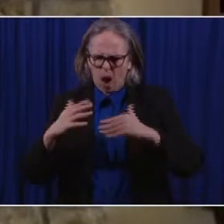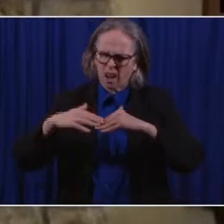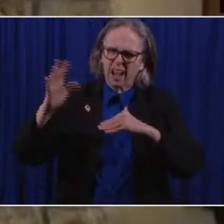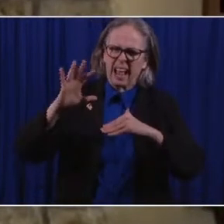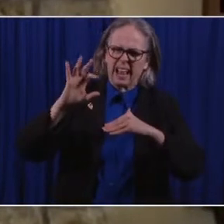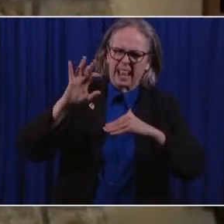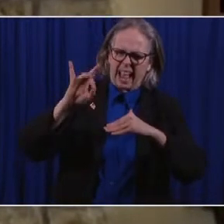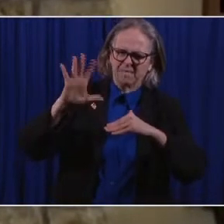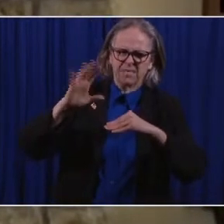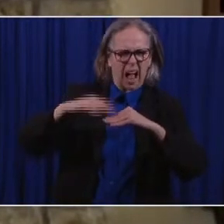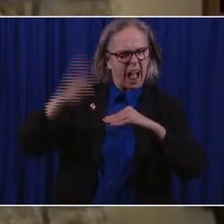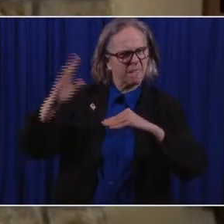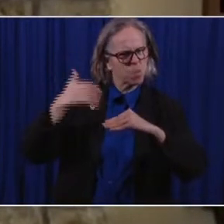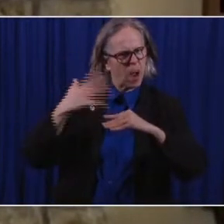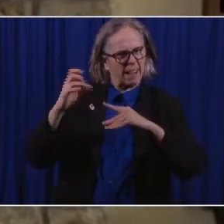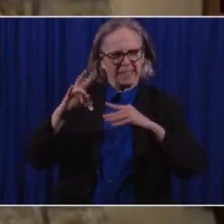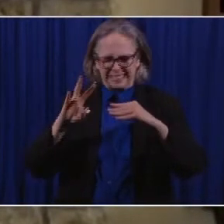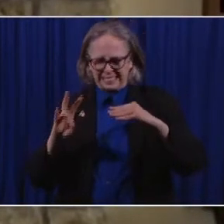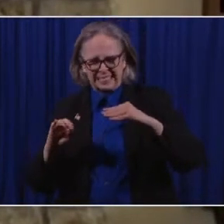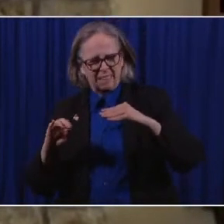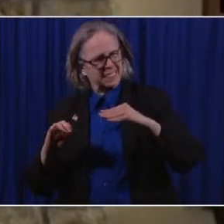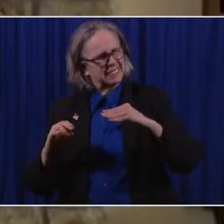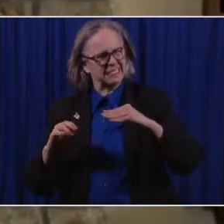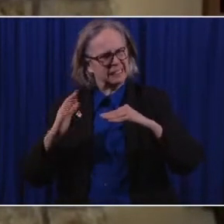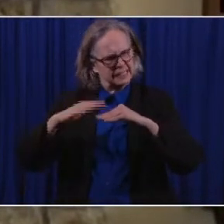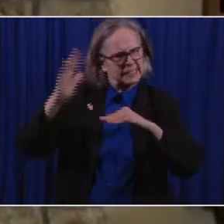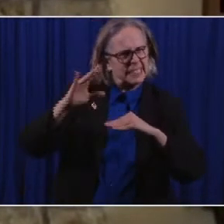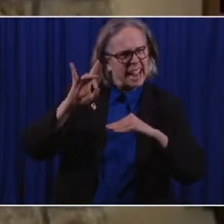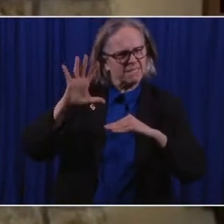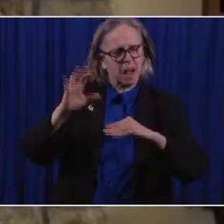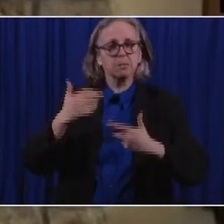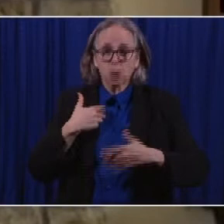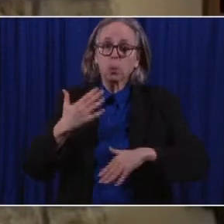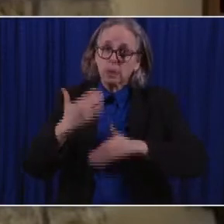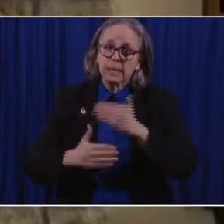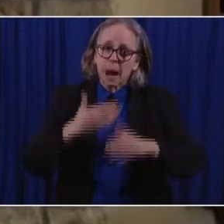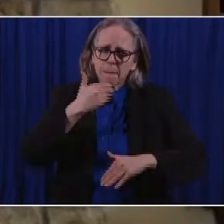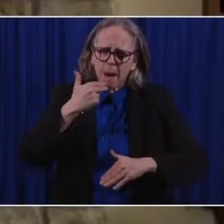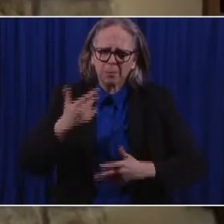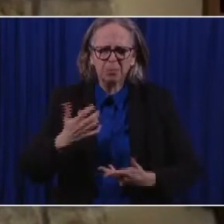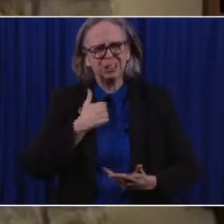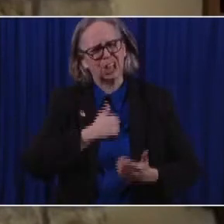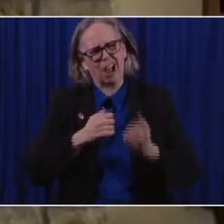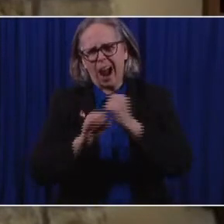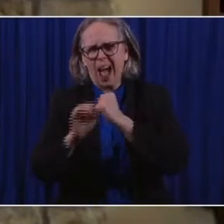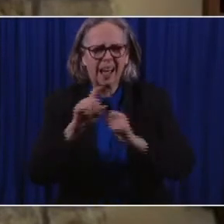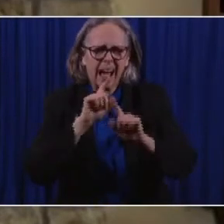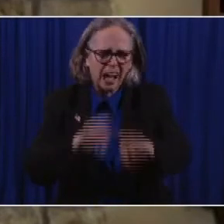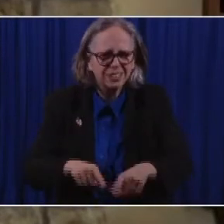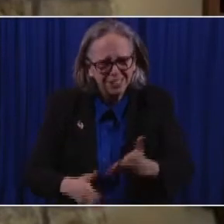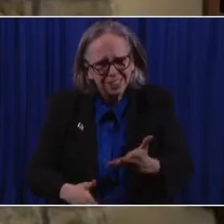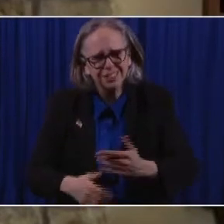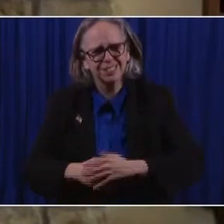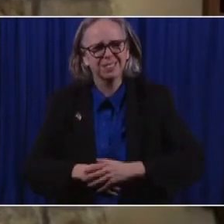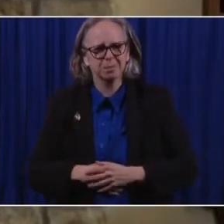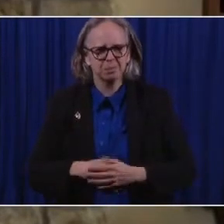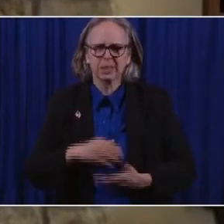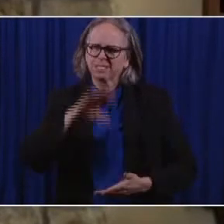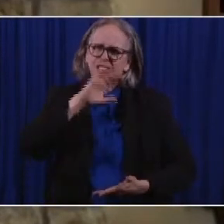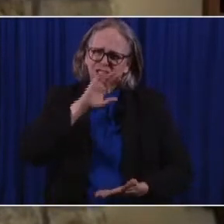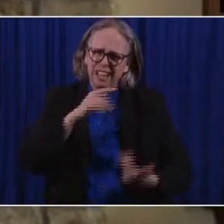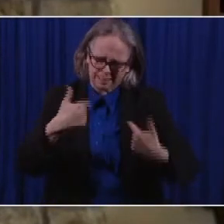85%. But, so that's it. Sorry for the long answer, but it's frustrating and it's complicated.